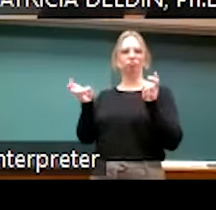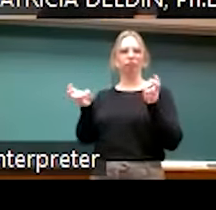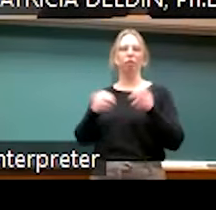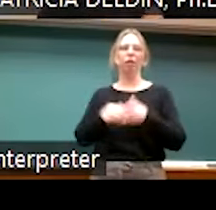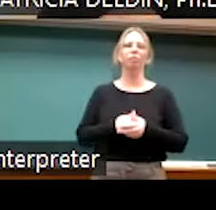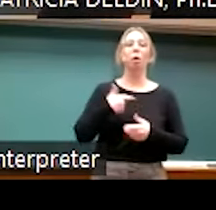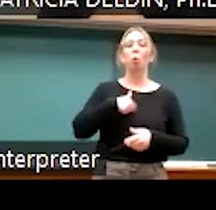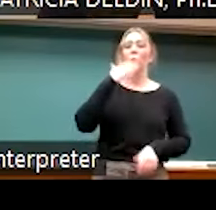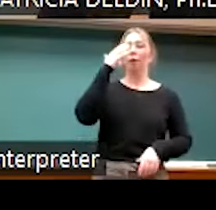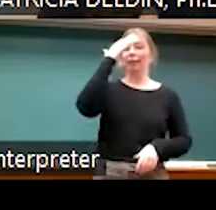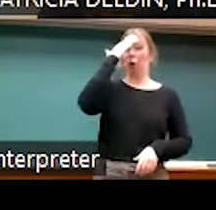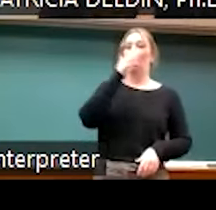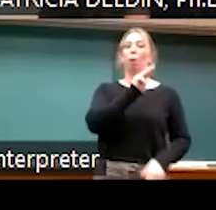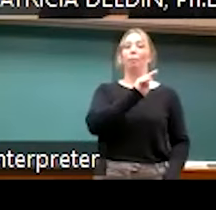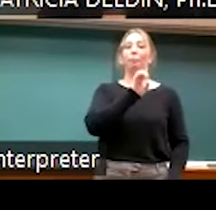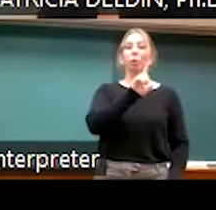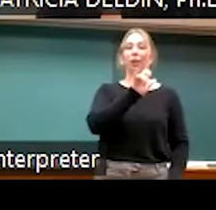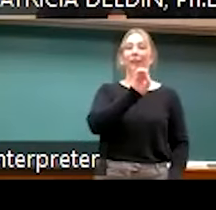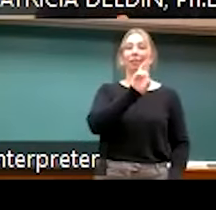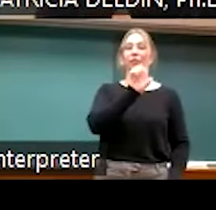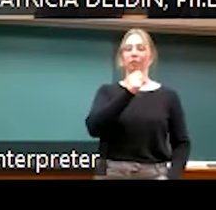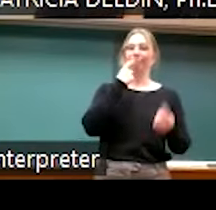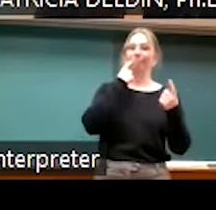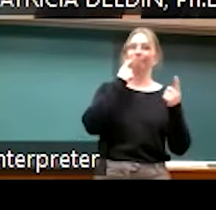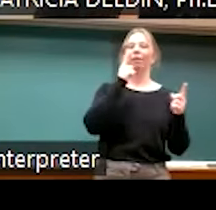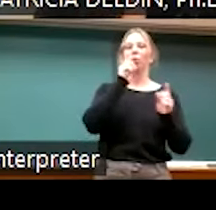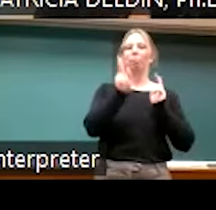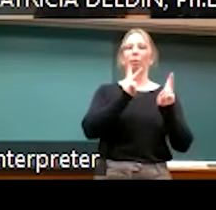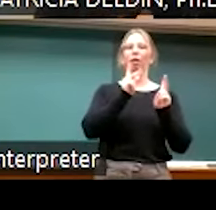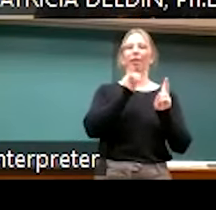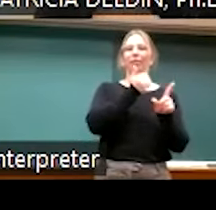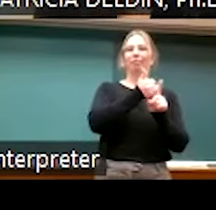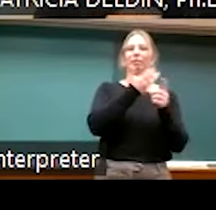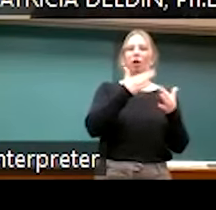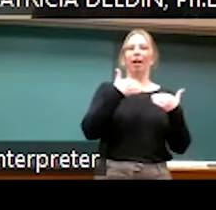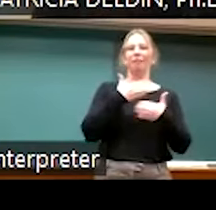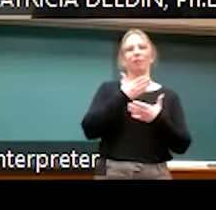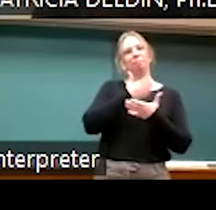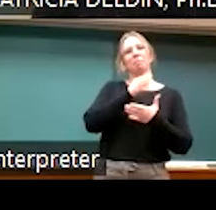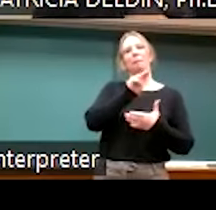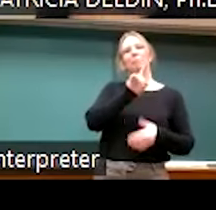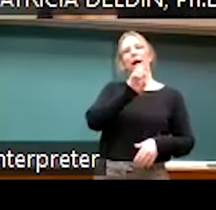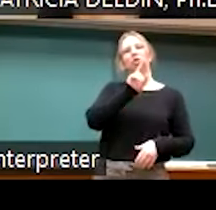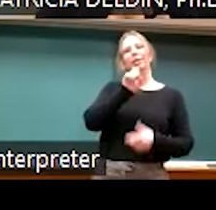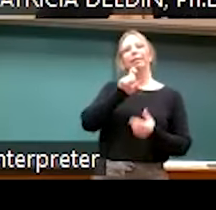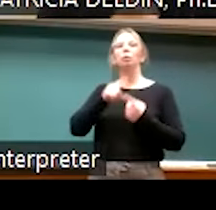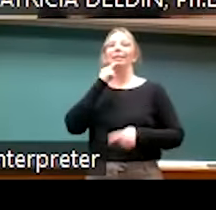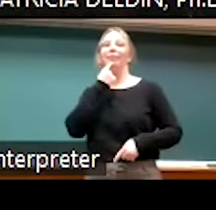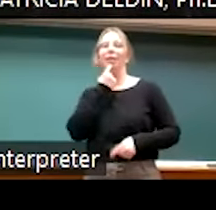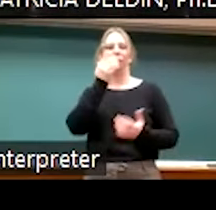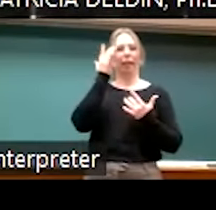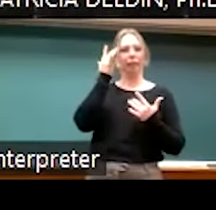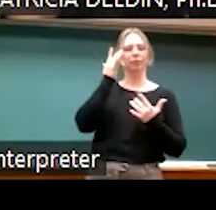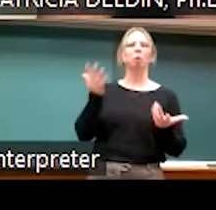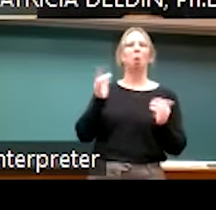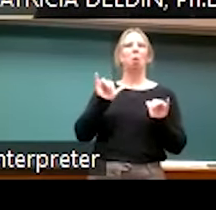that mood lifters works a lot better in people with moderate to severe illness. That surprised me. I really had built this as a